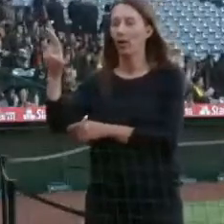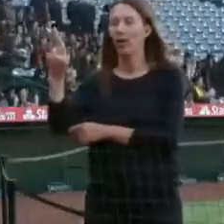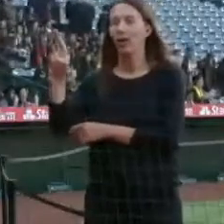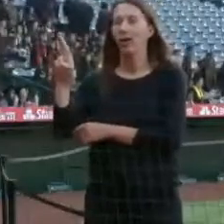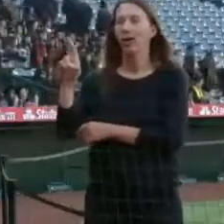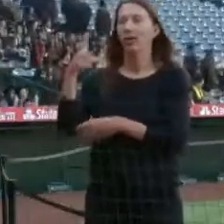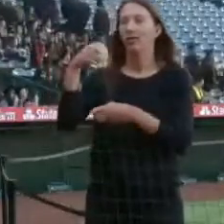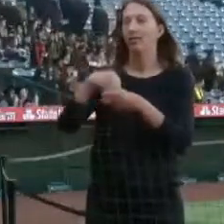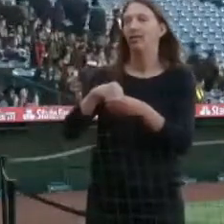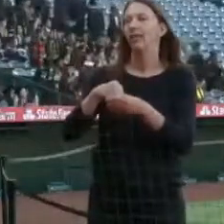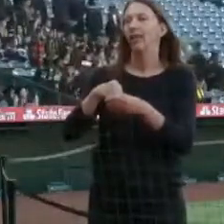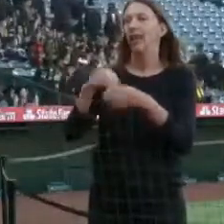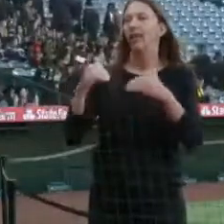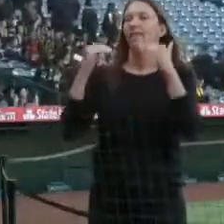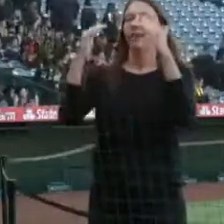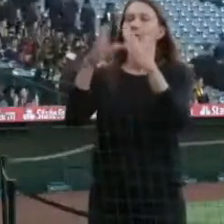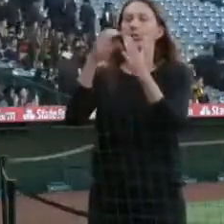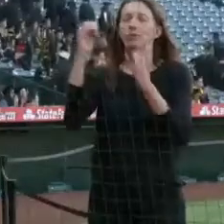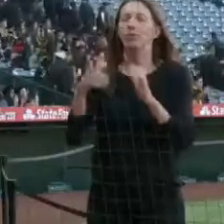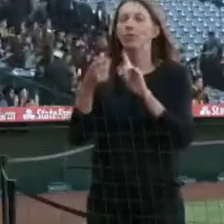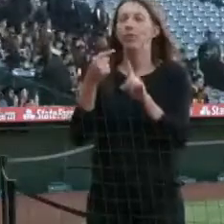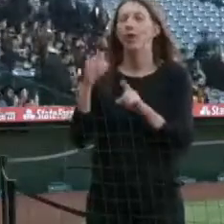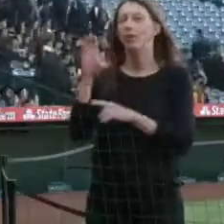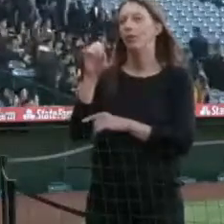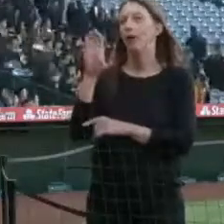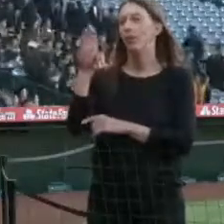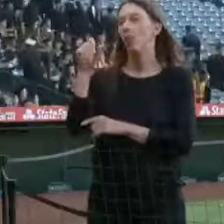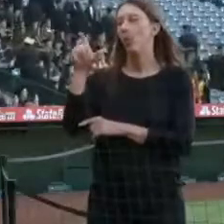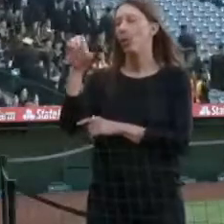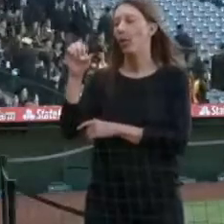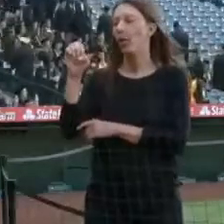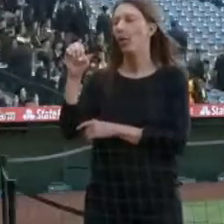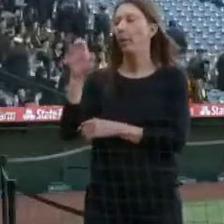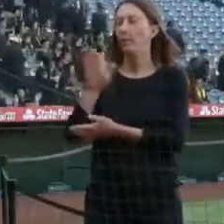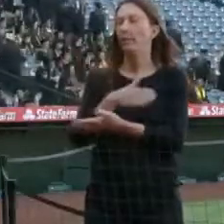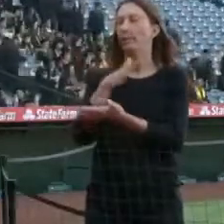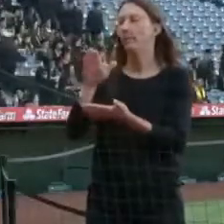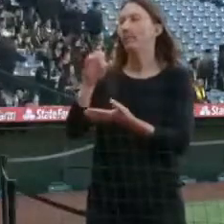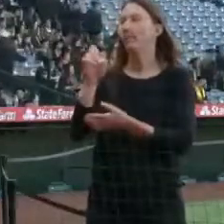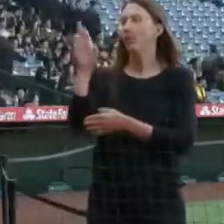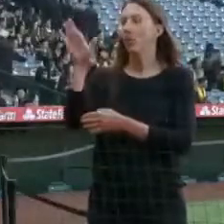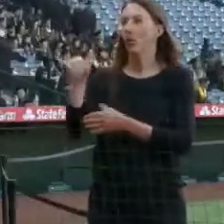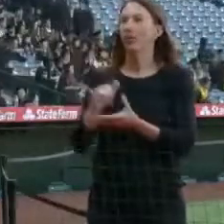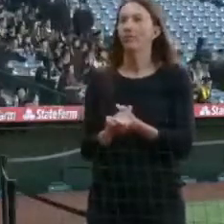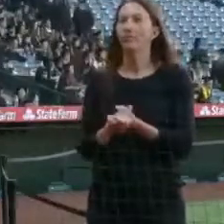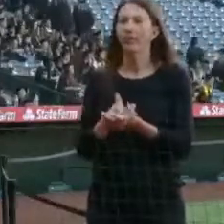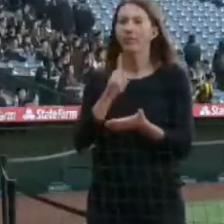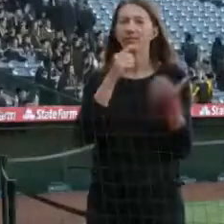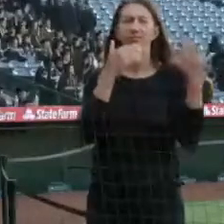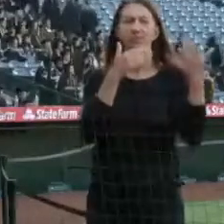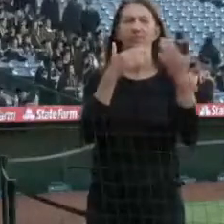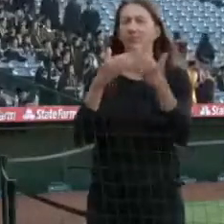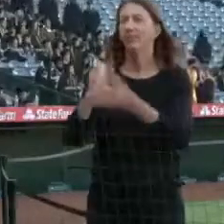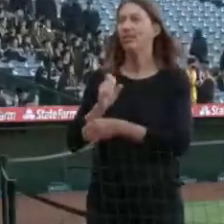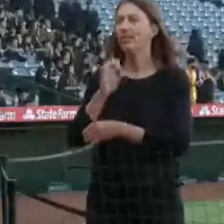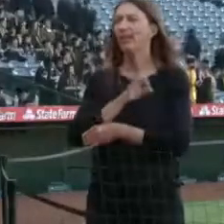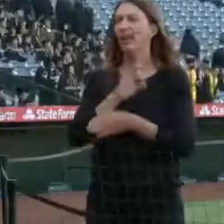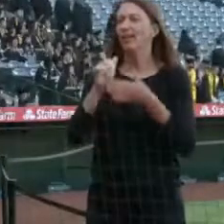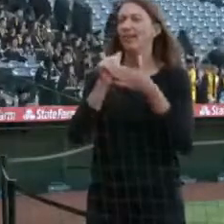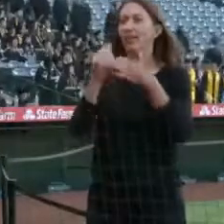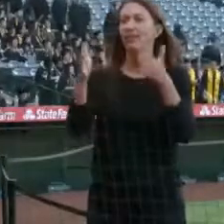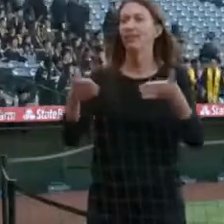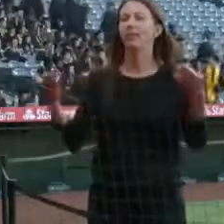in the Bob Cole Conservatory of Music. We are extremely grateful to the staff and leadership here at